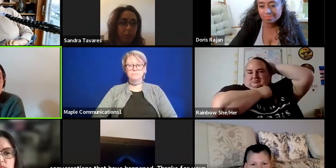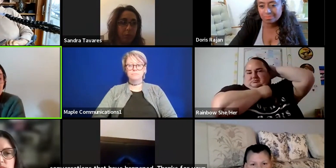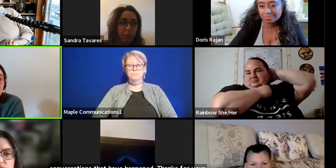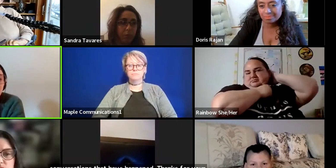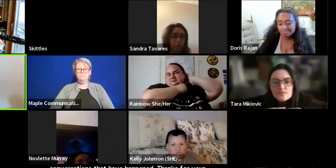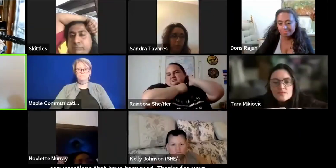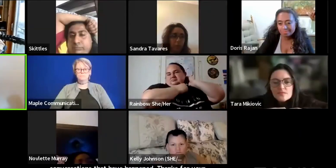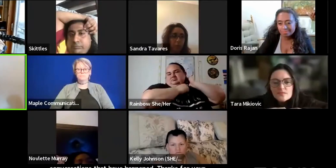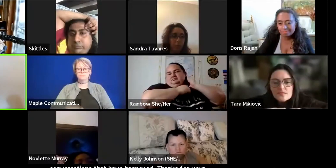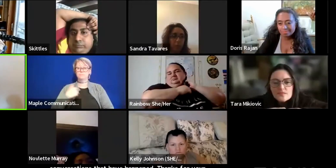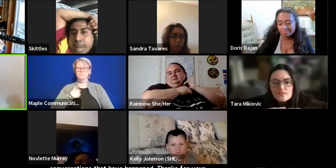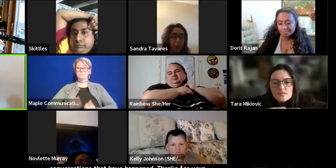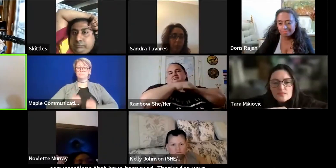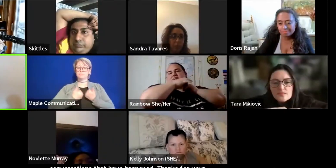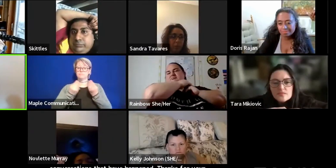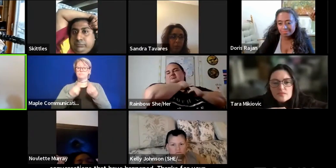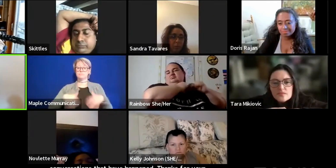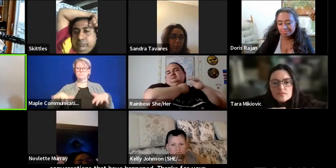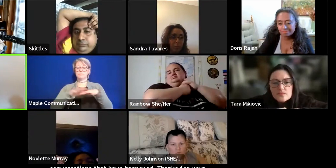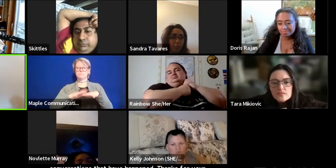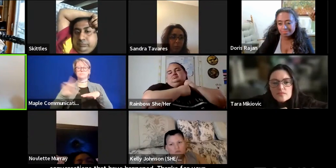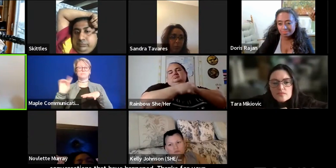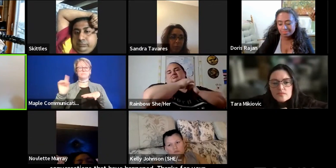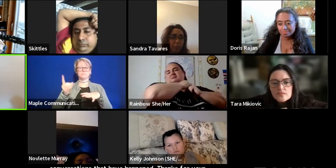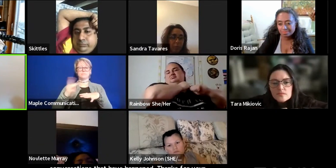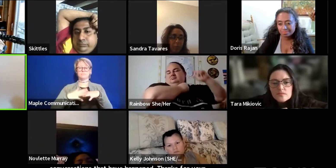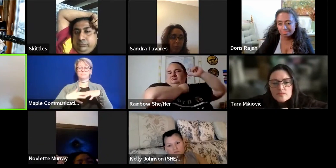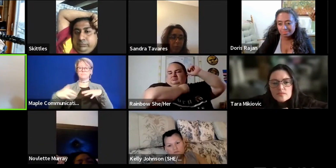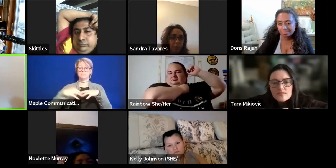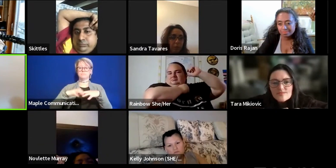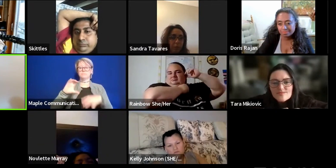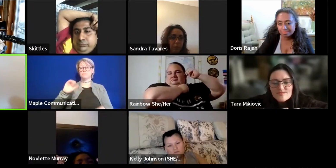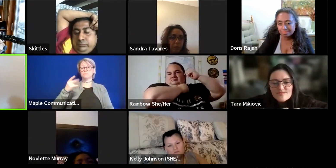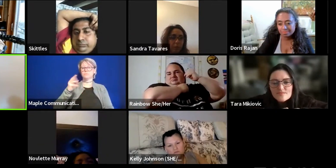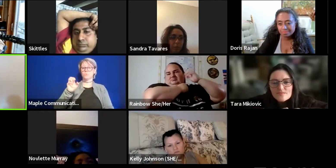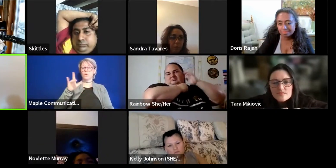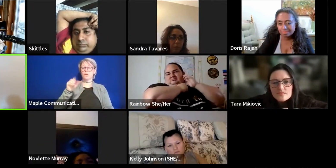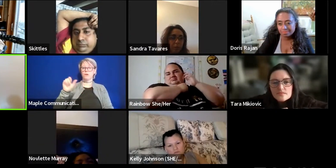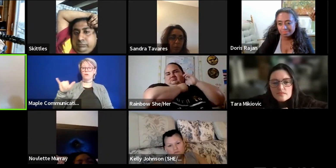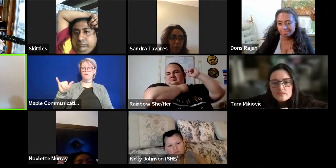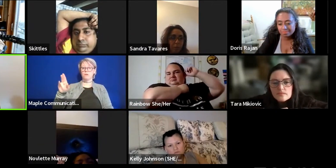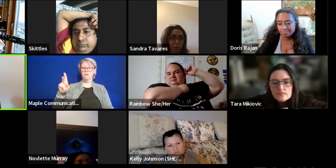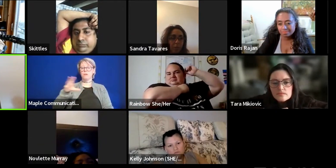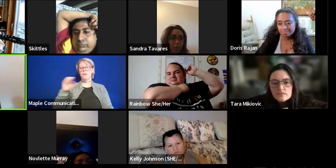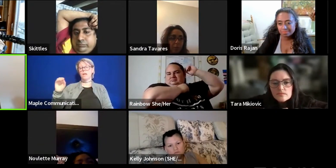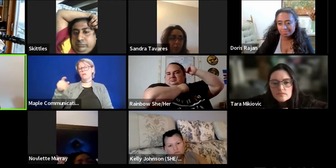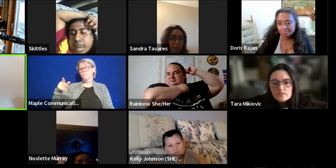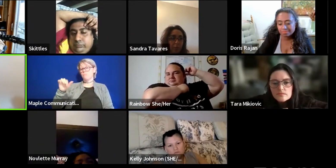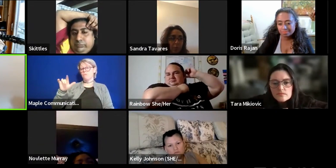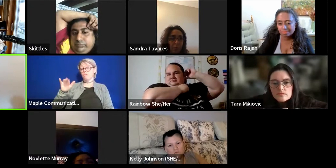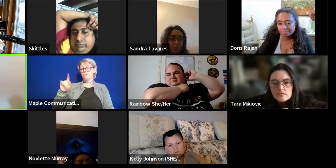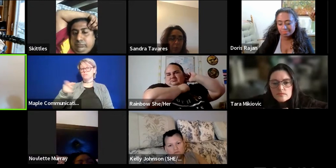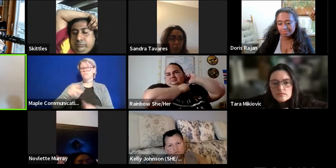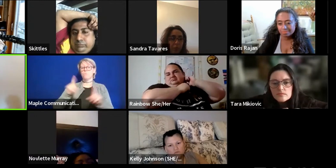currently living on the territory of the Chiquayak and Palault tribes of the Stolo Nation.